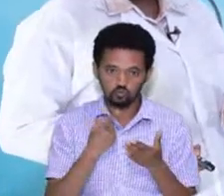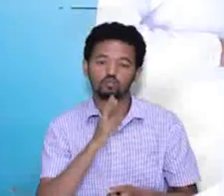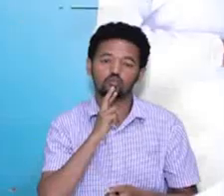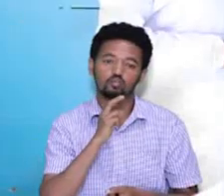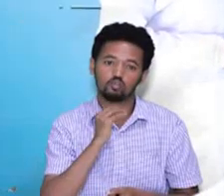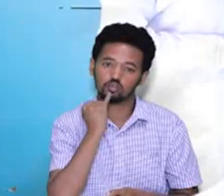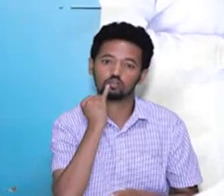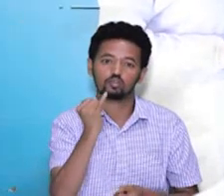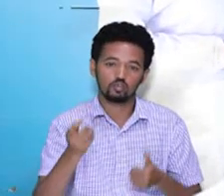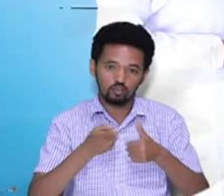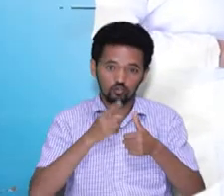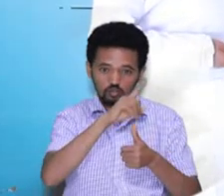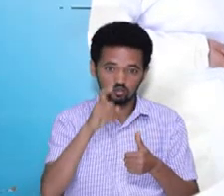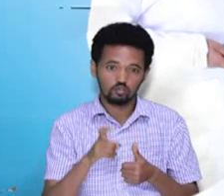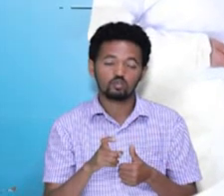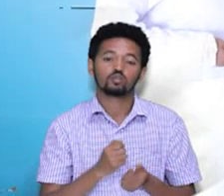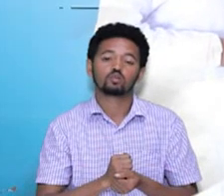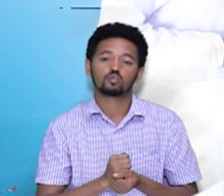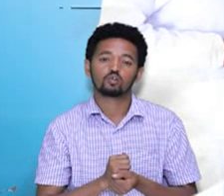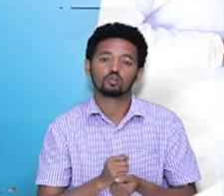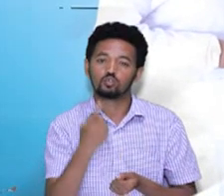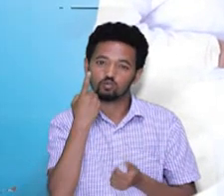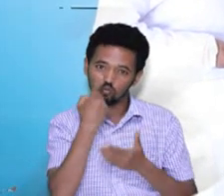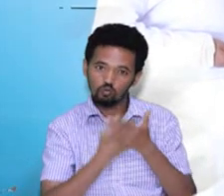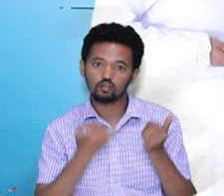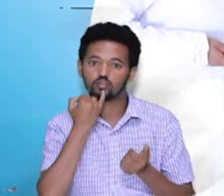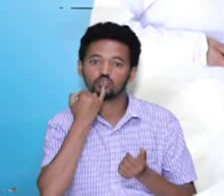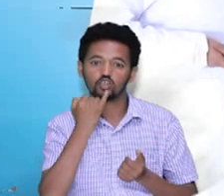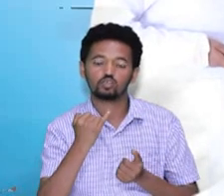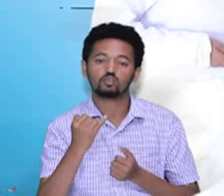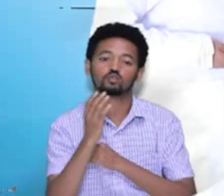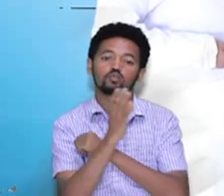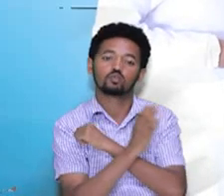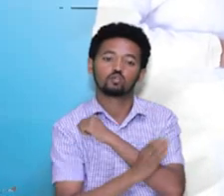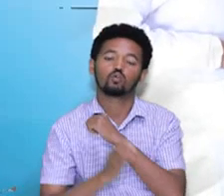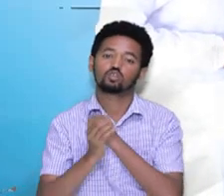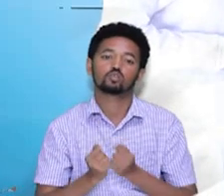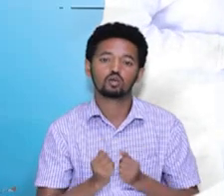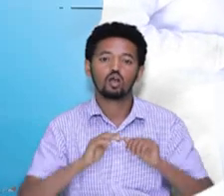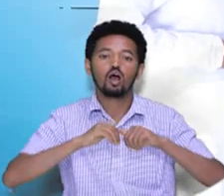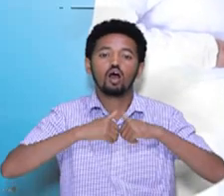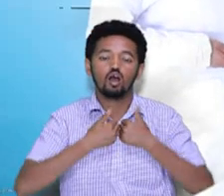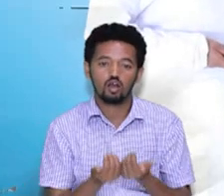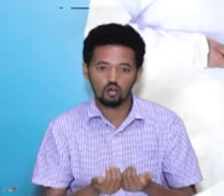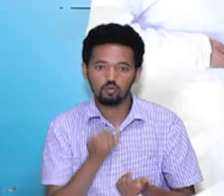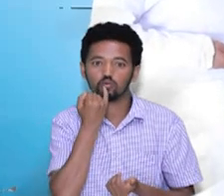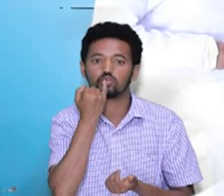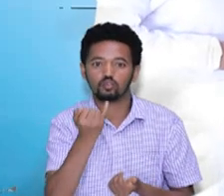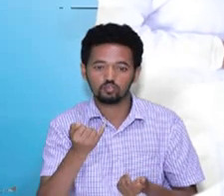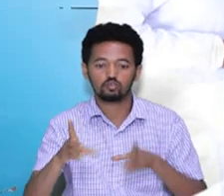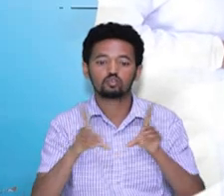activity. The first question for activity 1 is, what is location? How is it